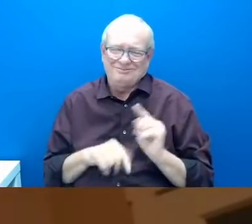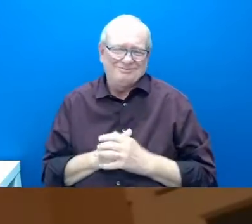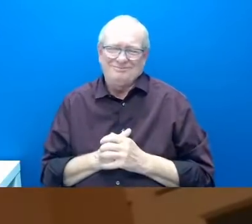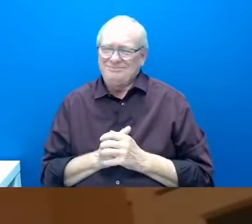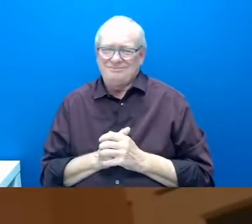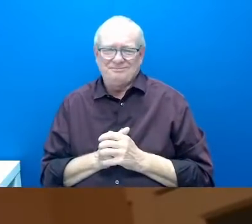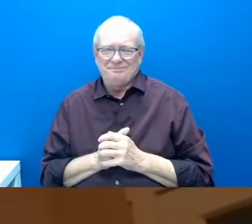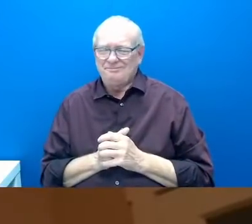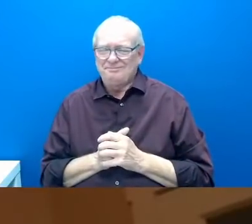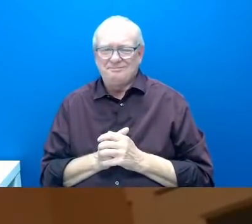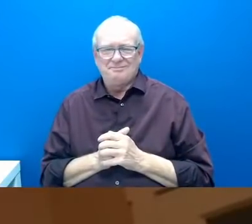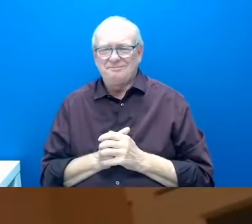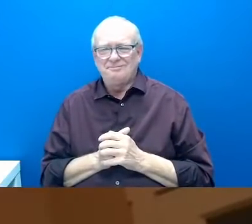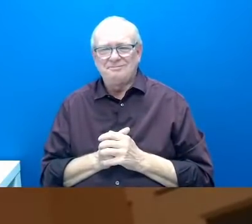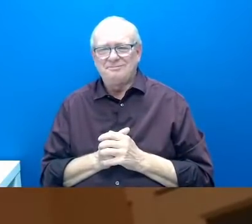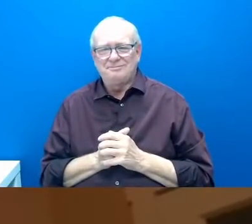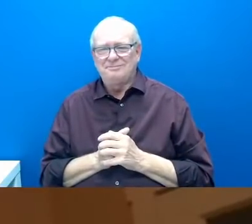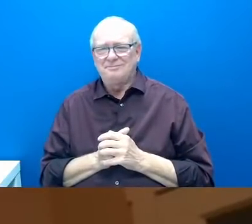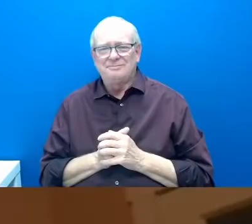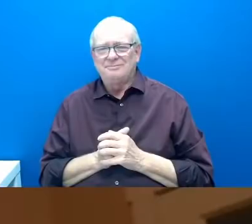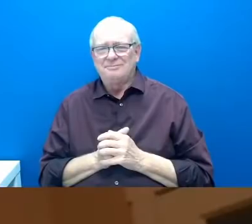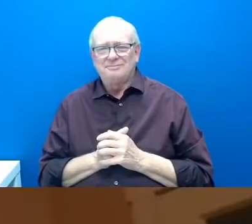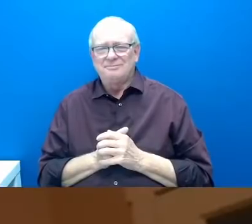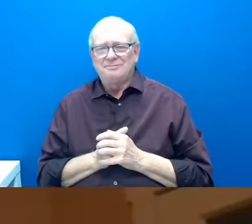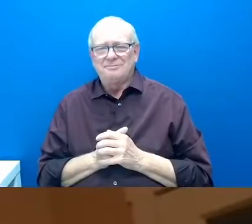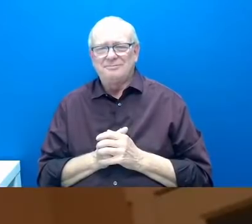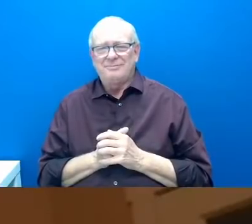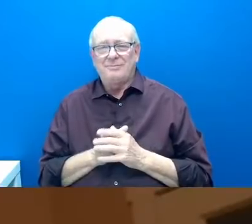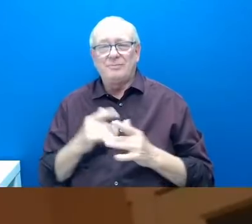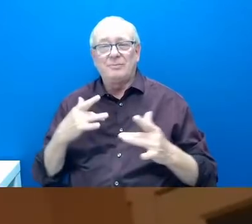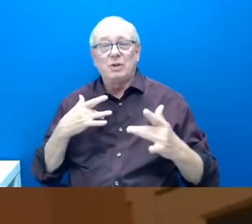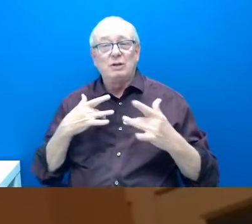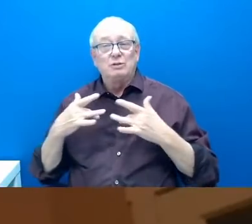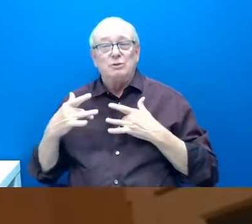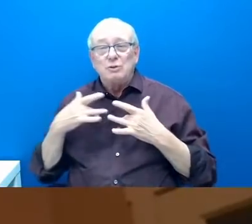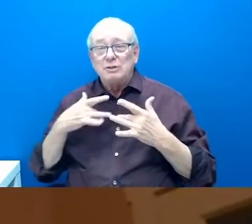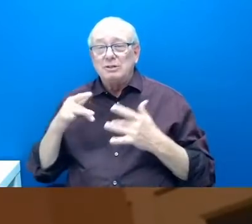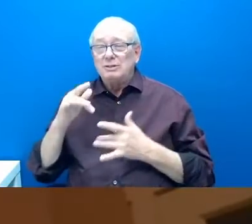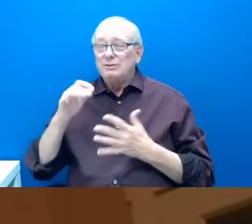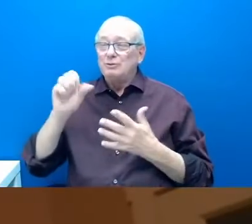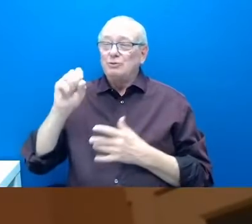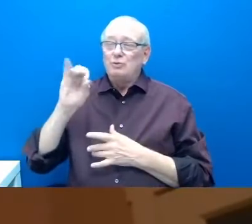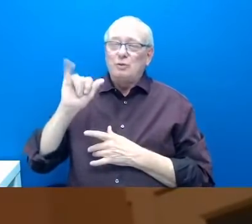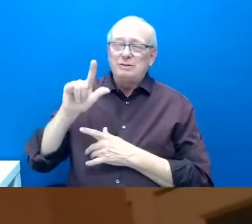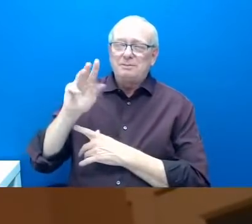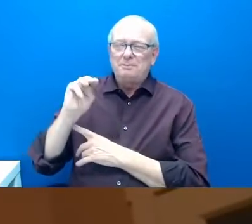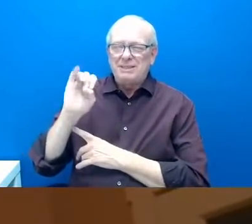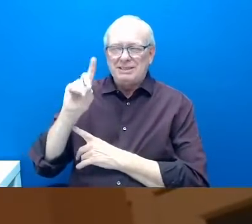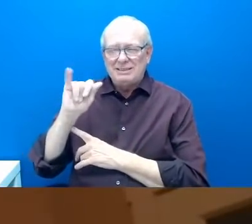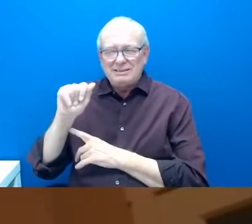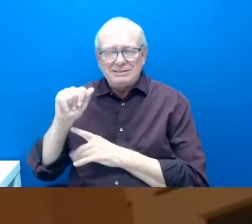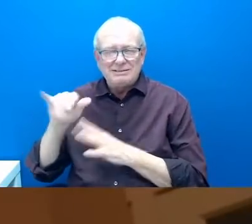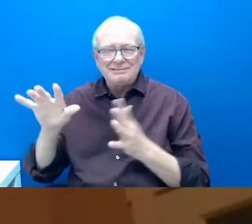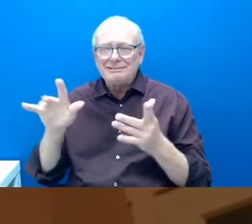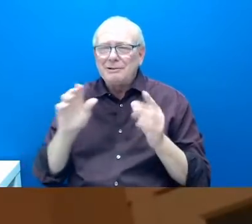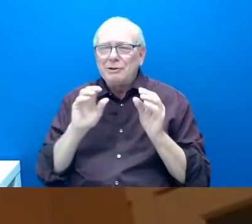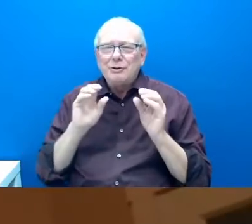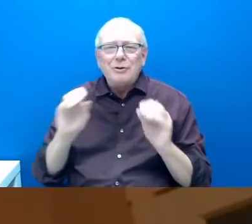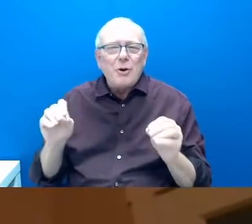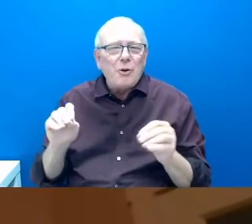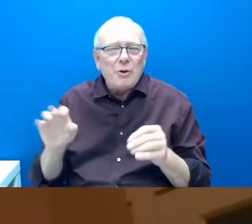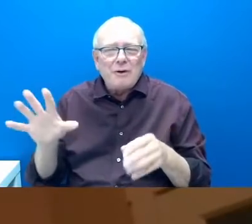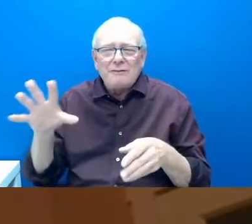with. So to answer that piece of concern that may be coming up, there's no plan to put vaccination